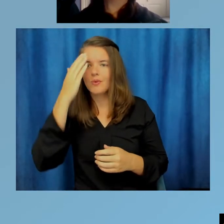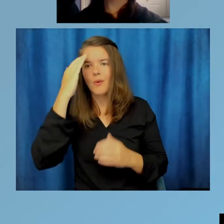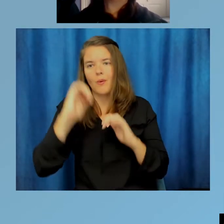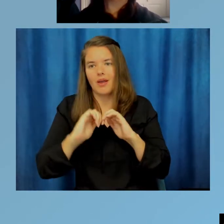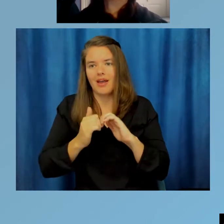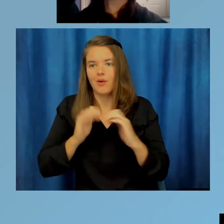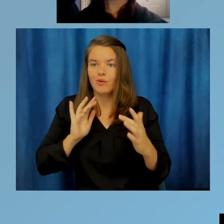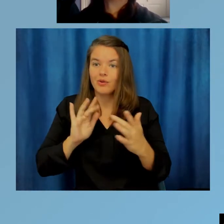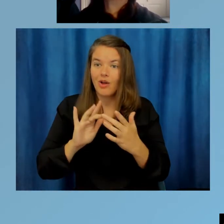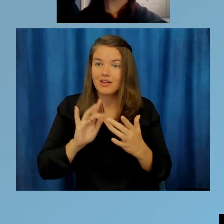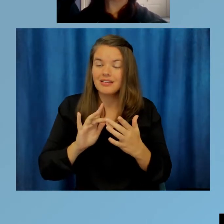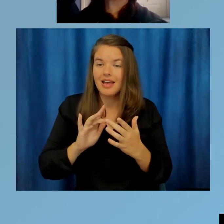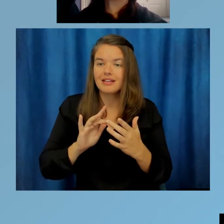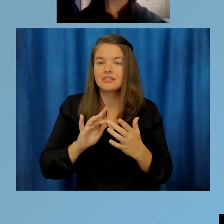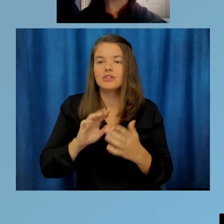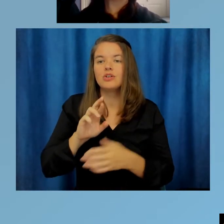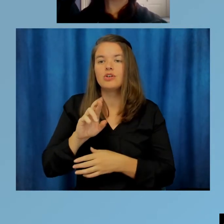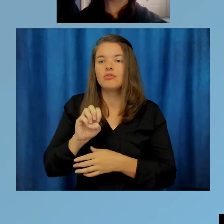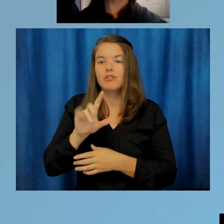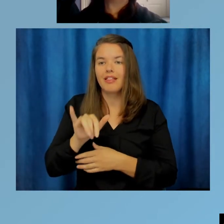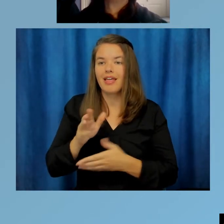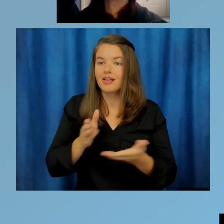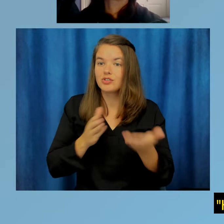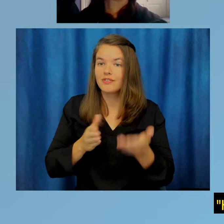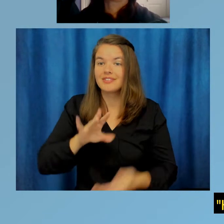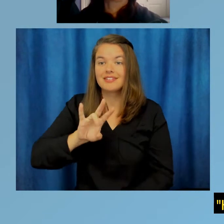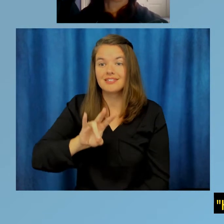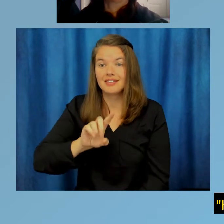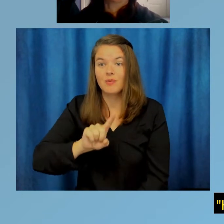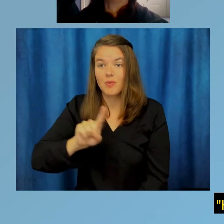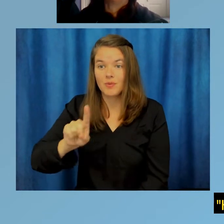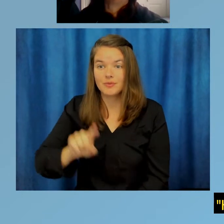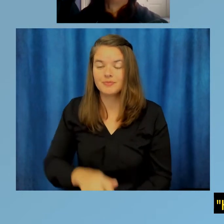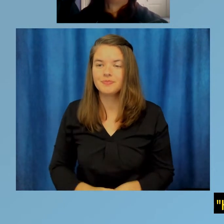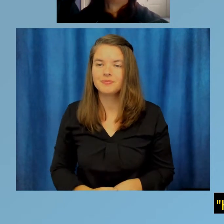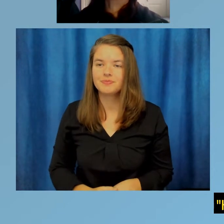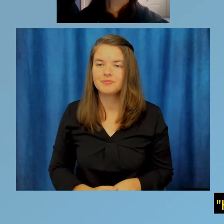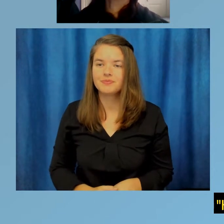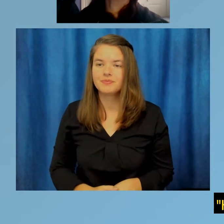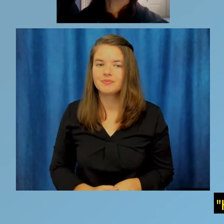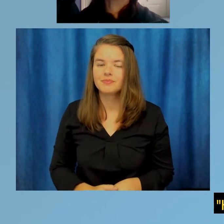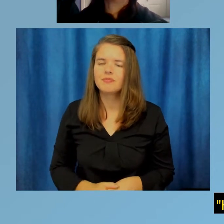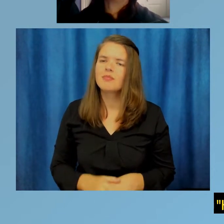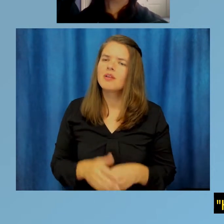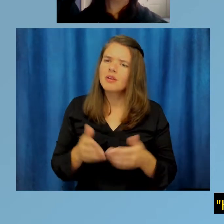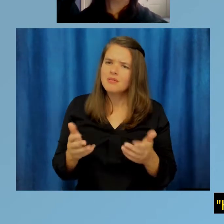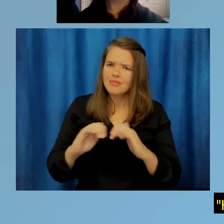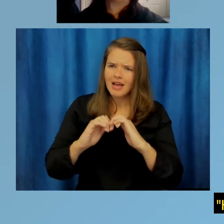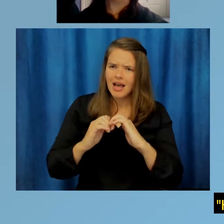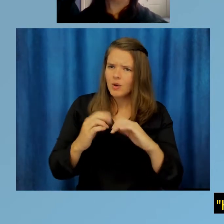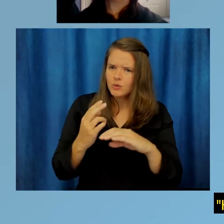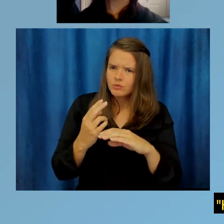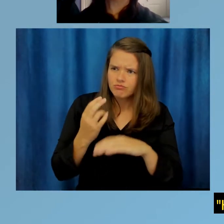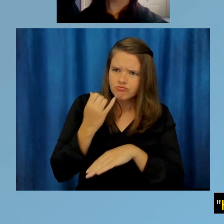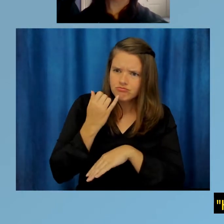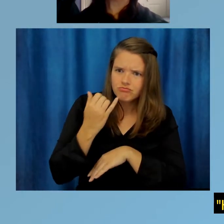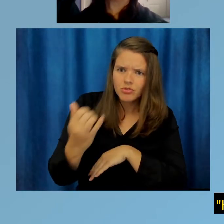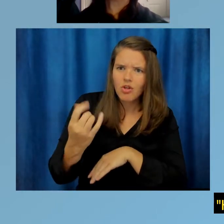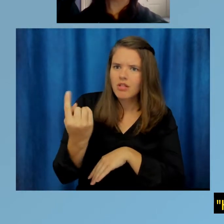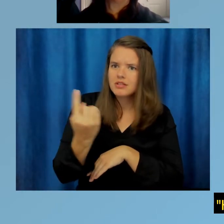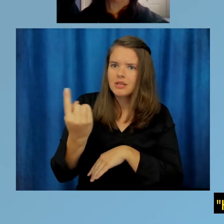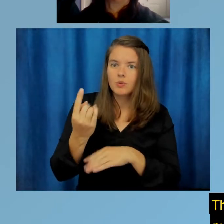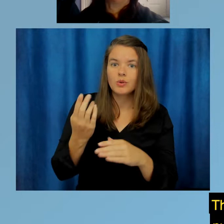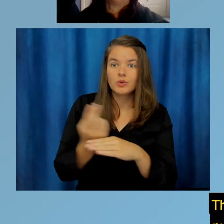contact relay service 711. How do you call someone that is using a video